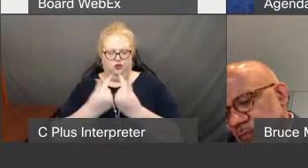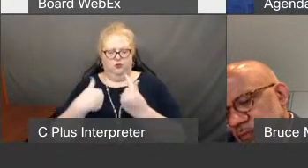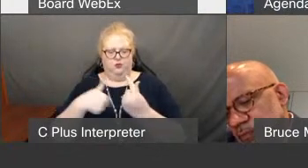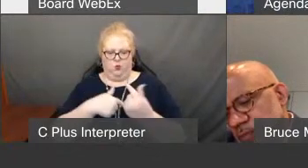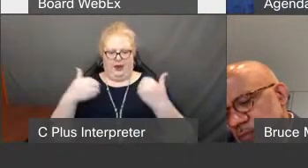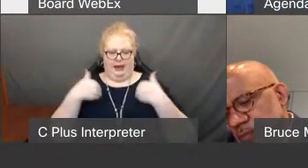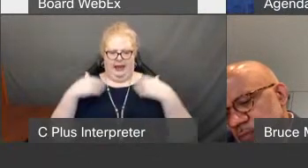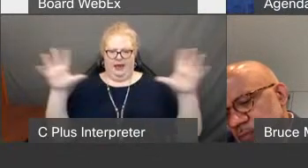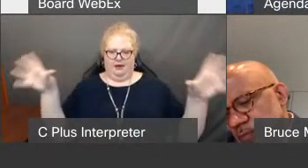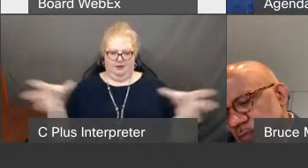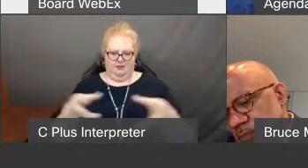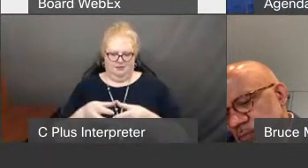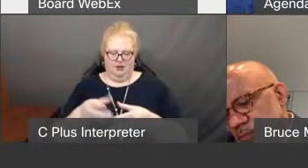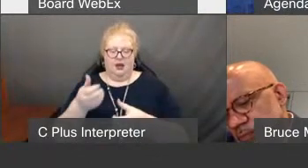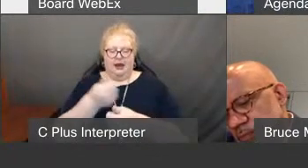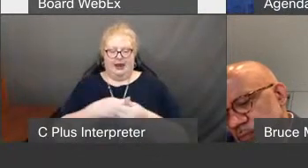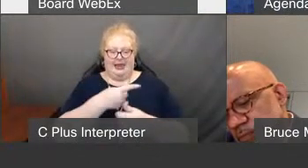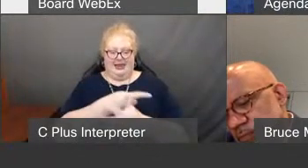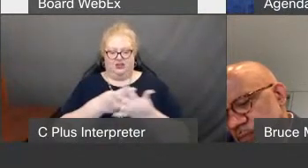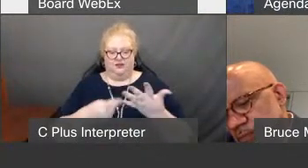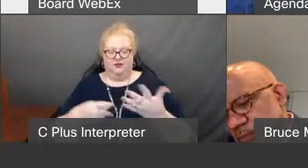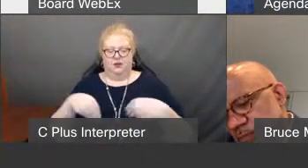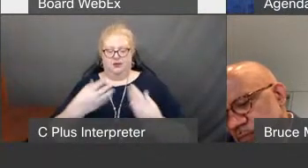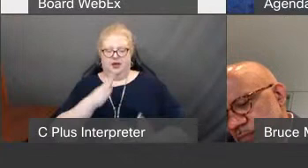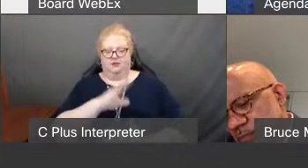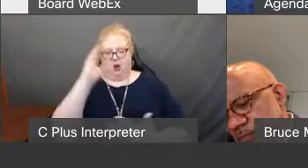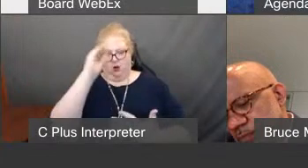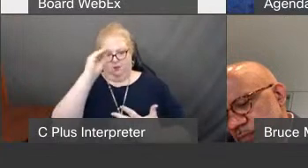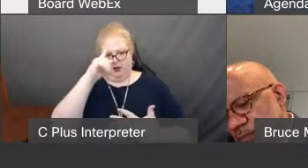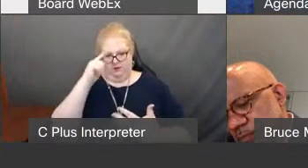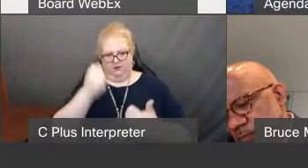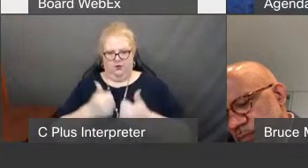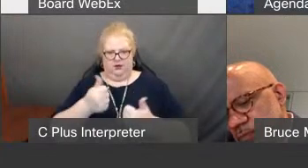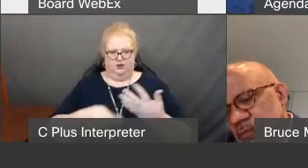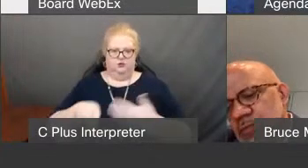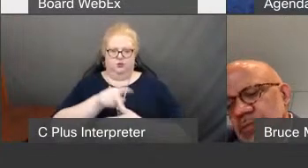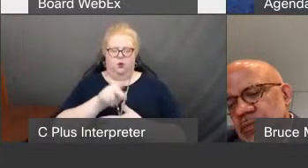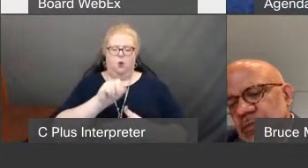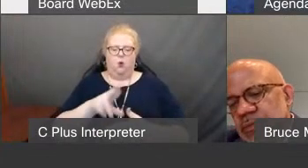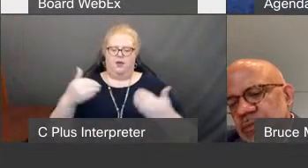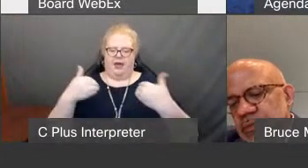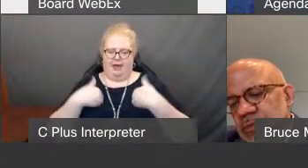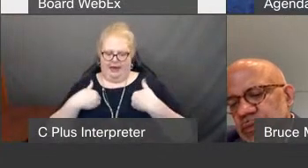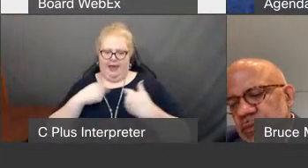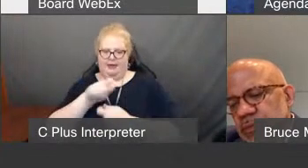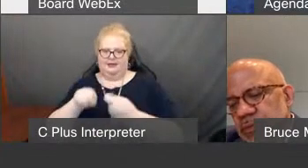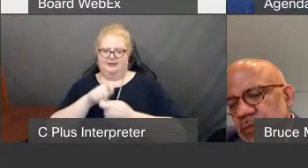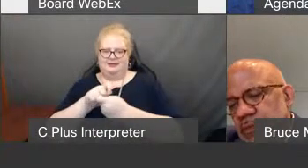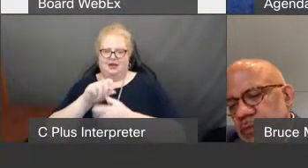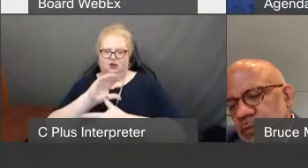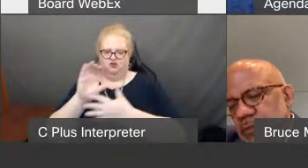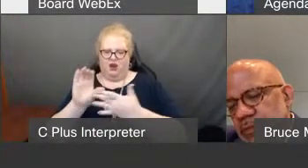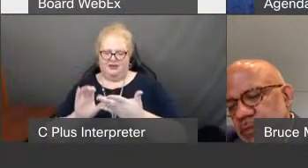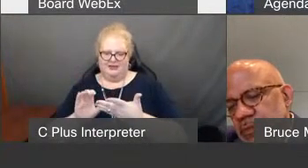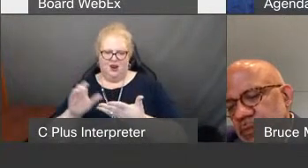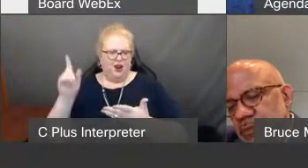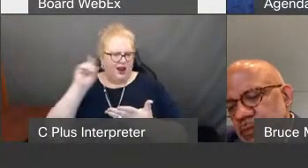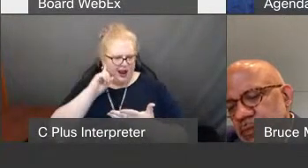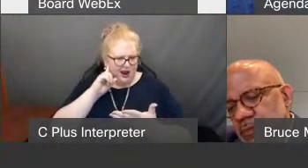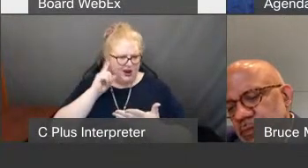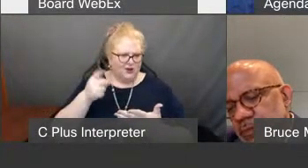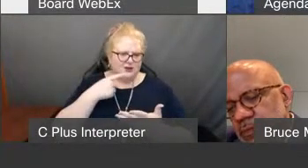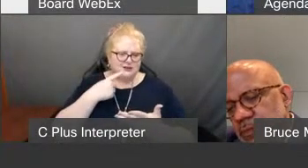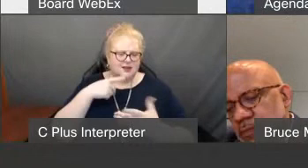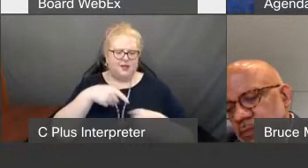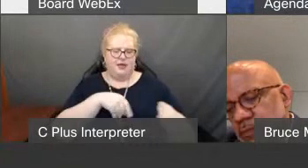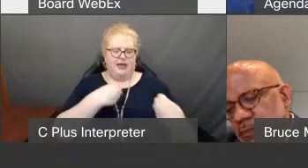gave their opinion on what was the priority, or did you say it was a set of criteria they were utilizing to determine the priority? Because something like I thought you heard you say they gave